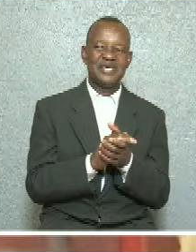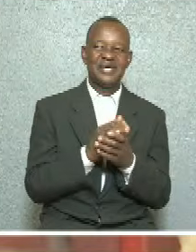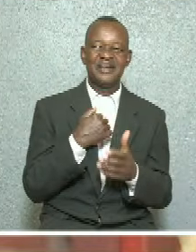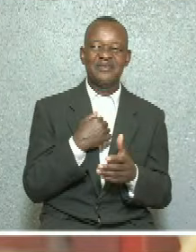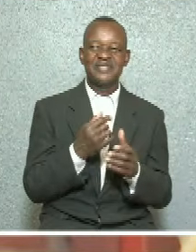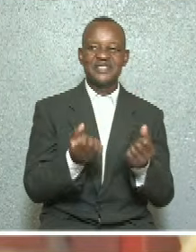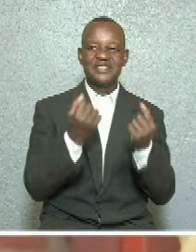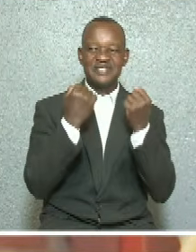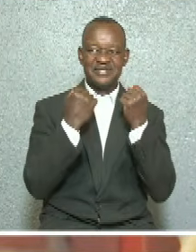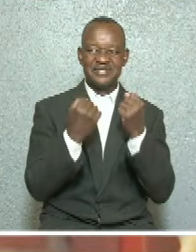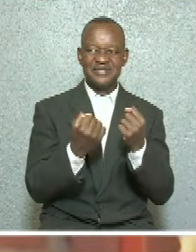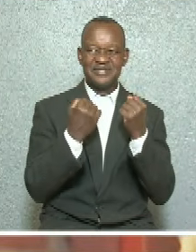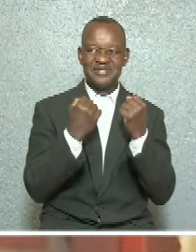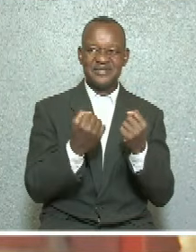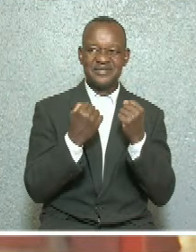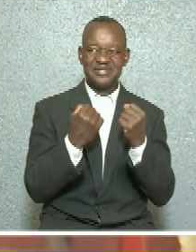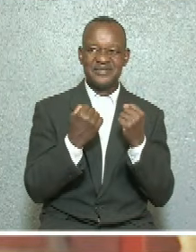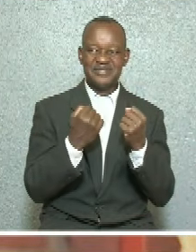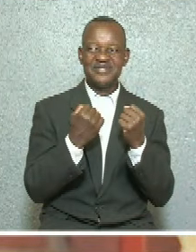with triathlon.